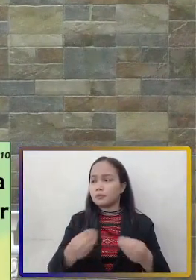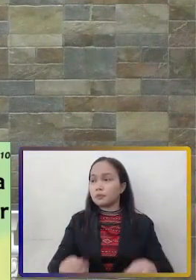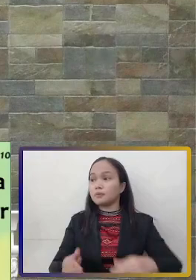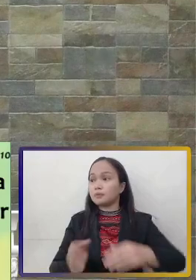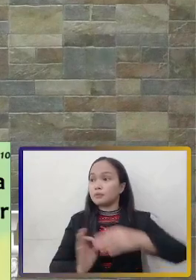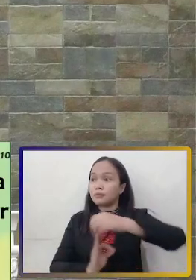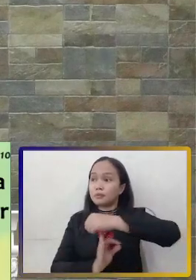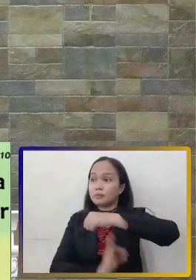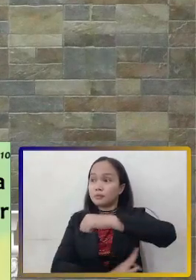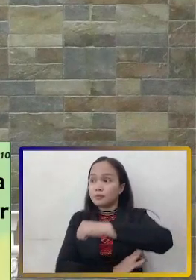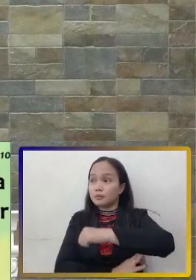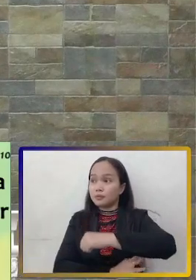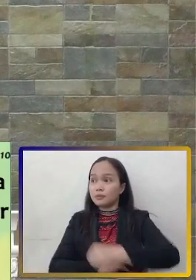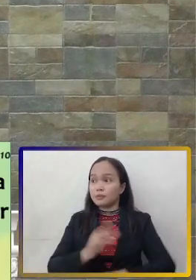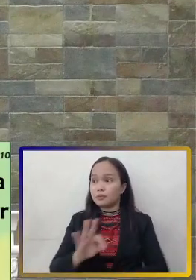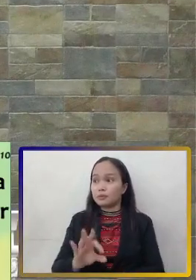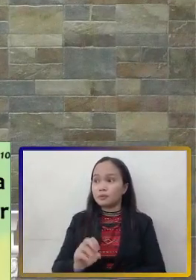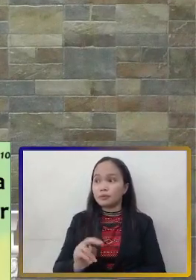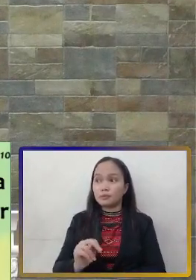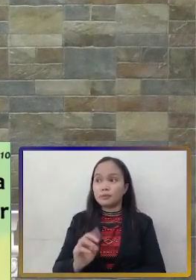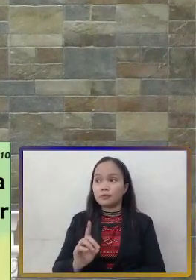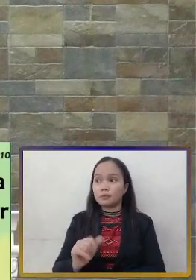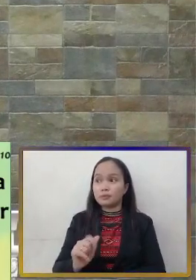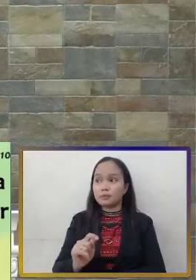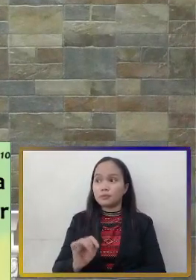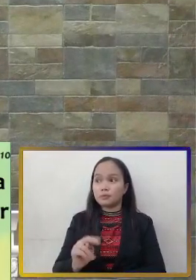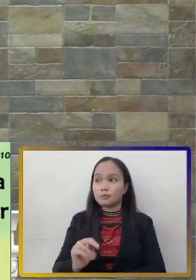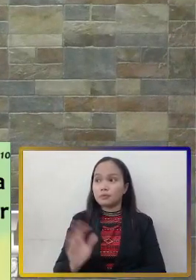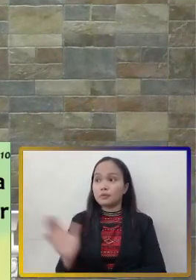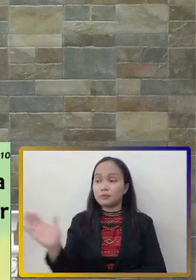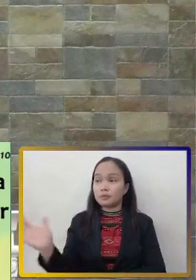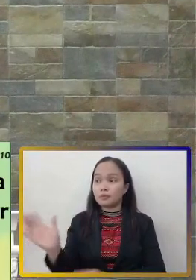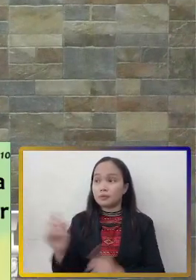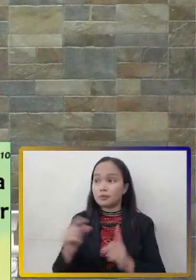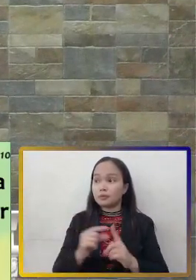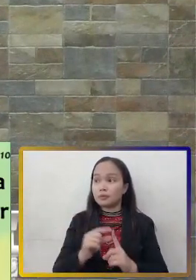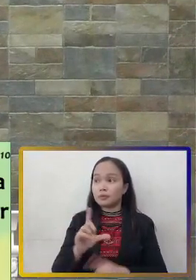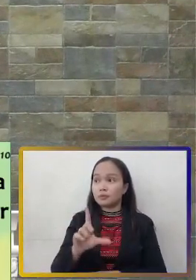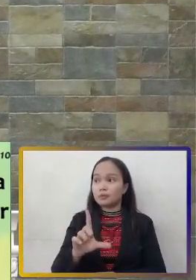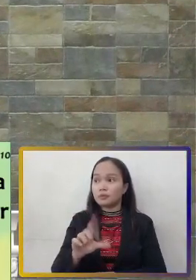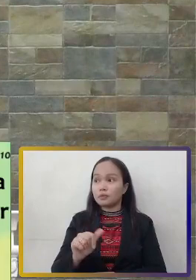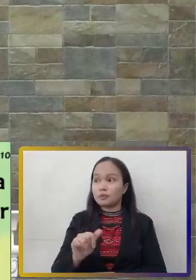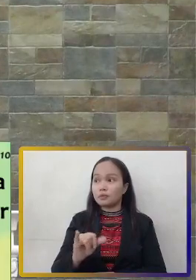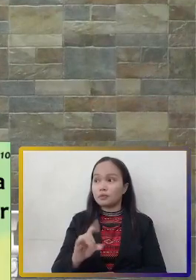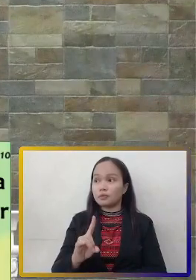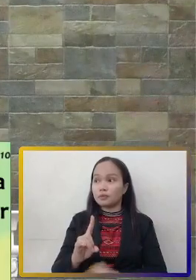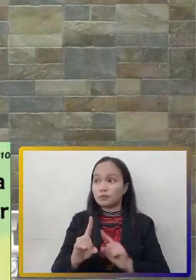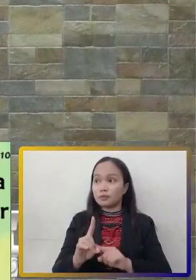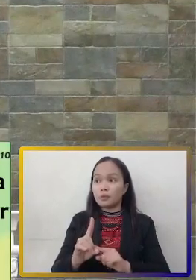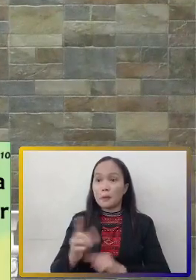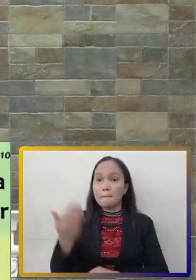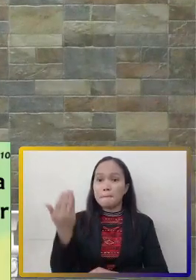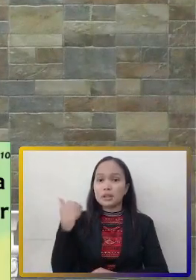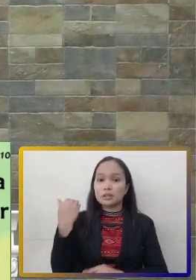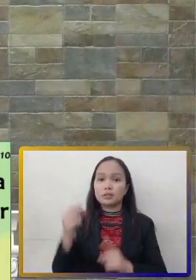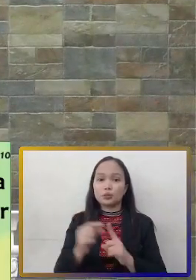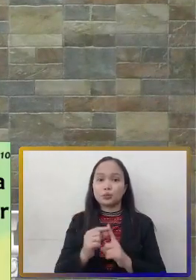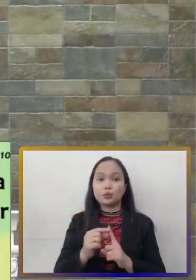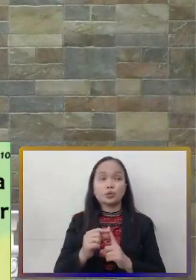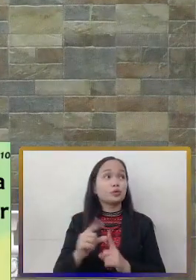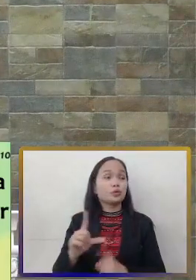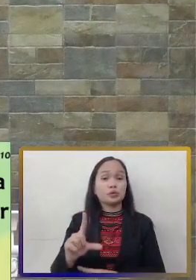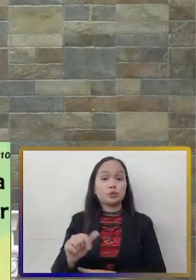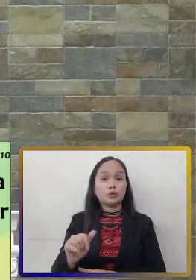that the word lay was already or is already in the past tense. Ibig sabihin, it's already